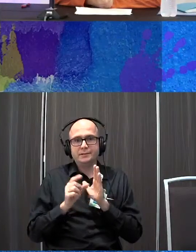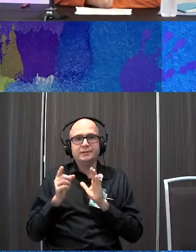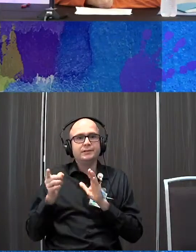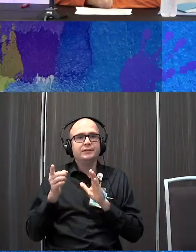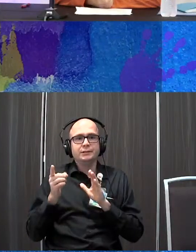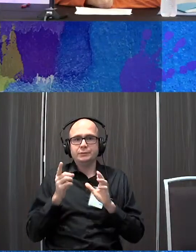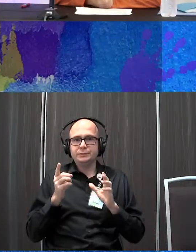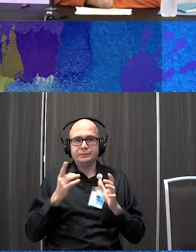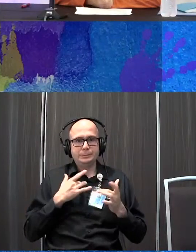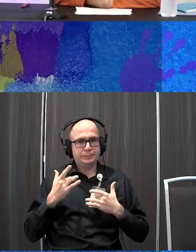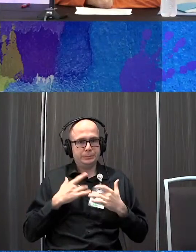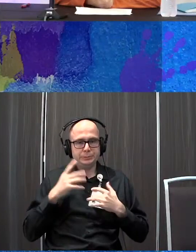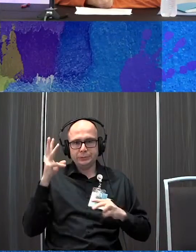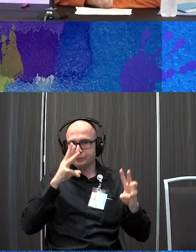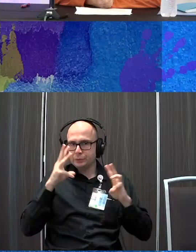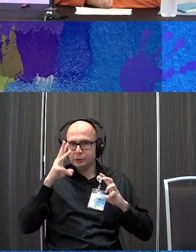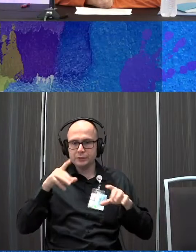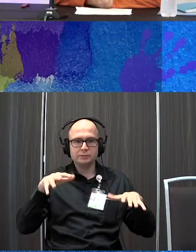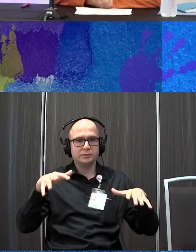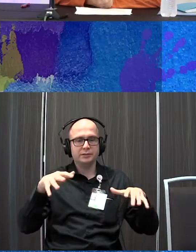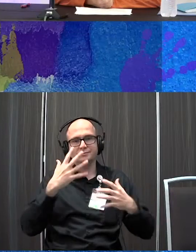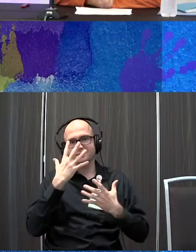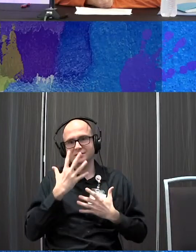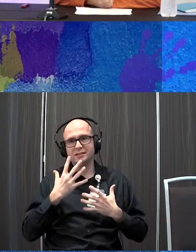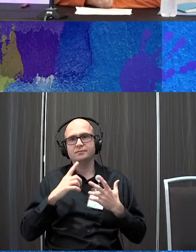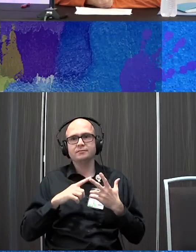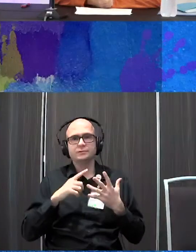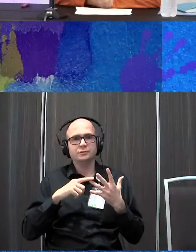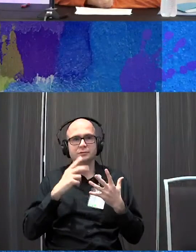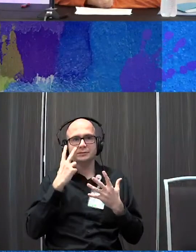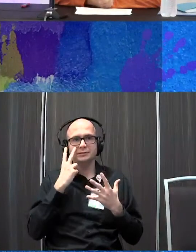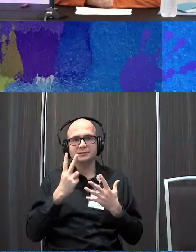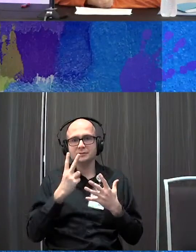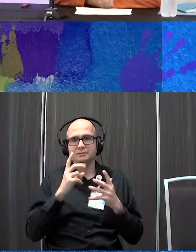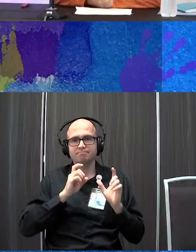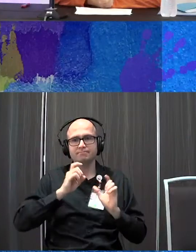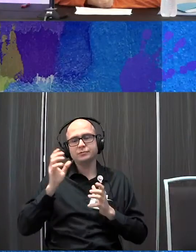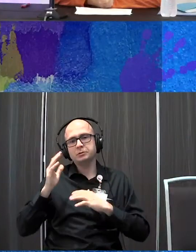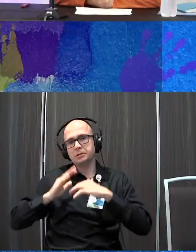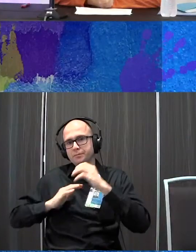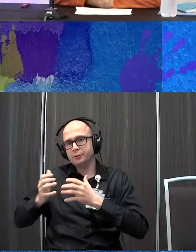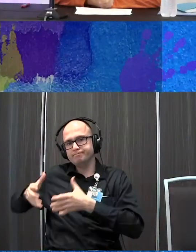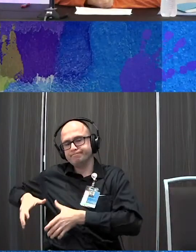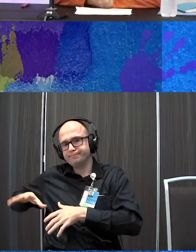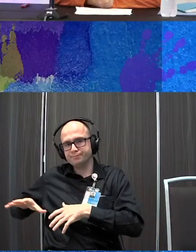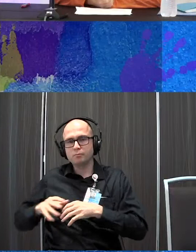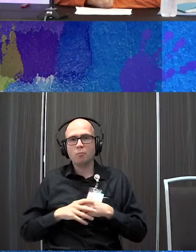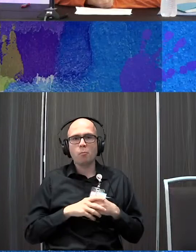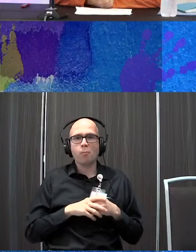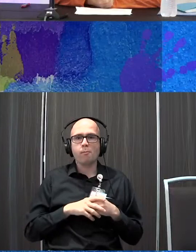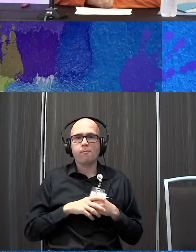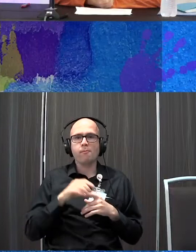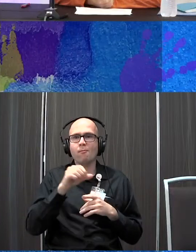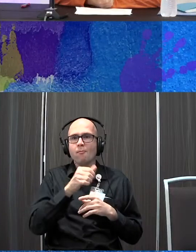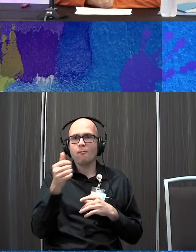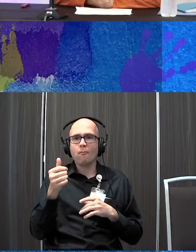probably worried, anxious, and a little bit sad. And you can see Snoopy giving him comfort there. The next